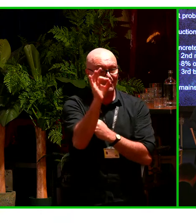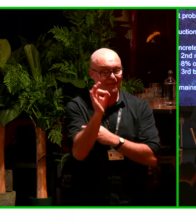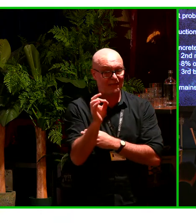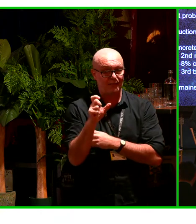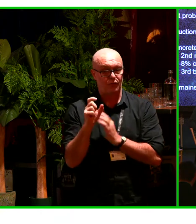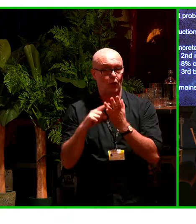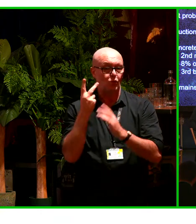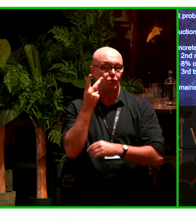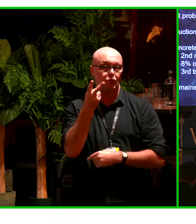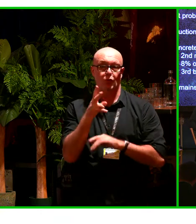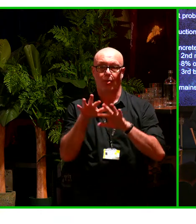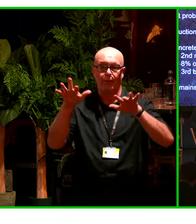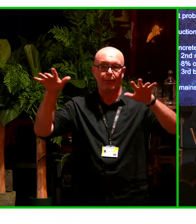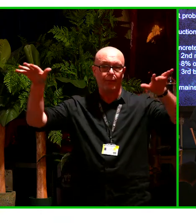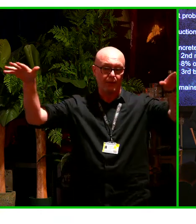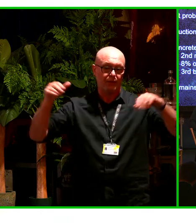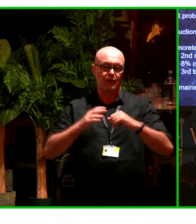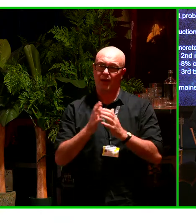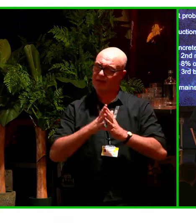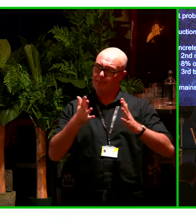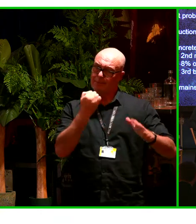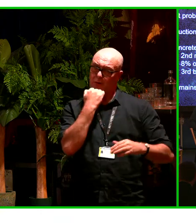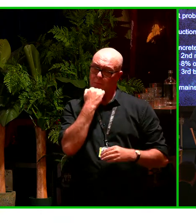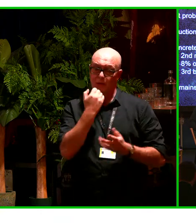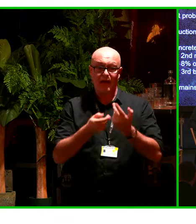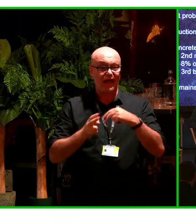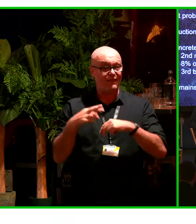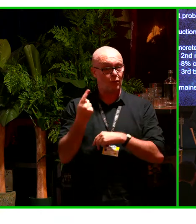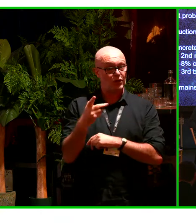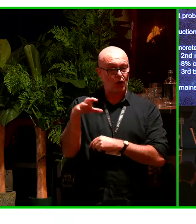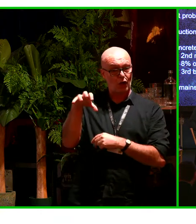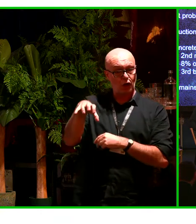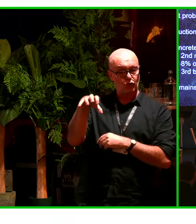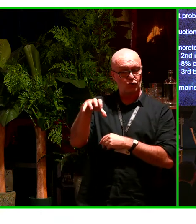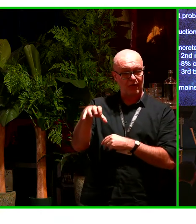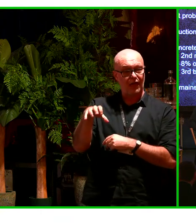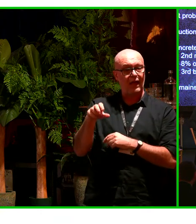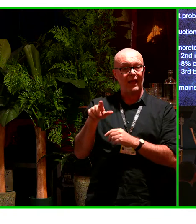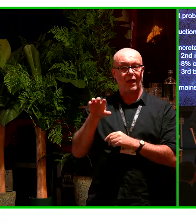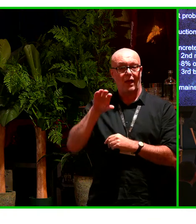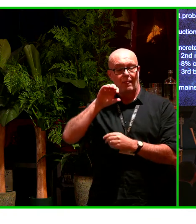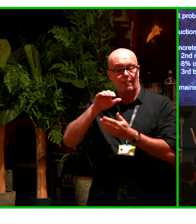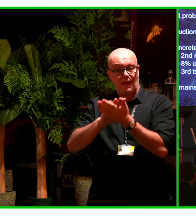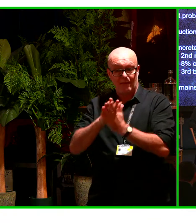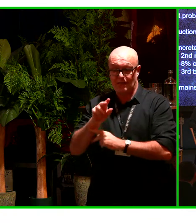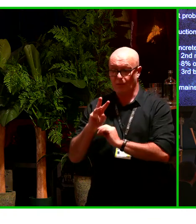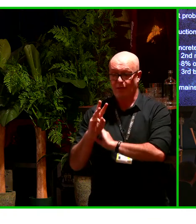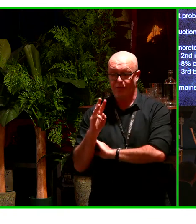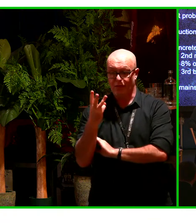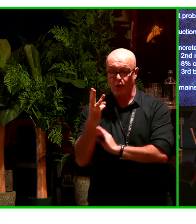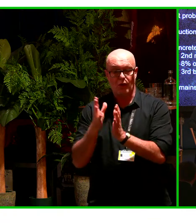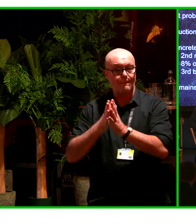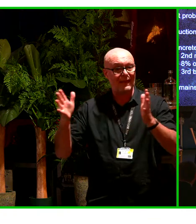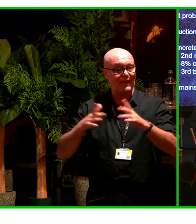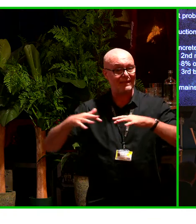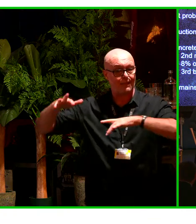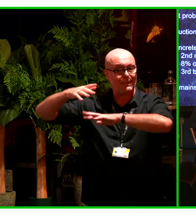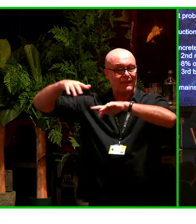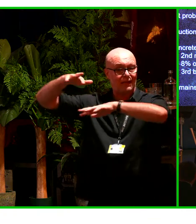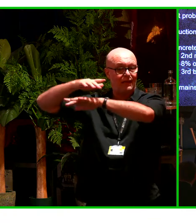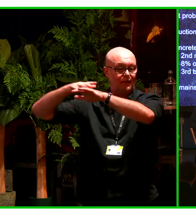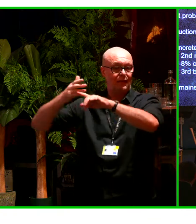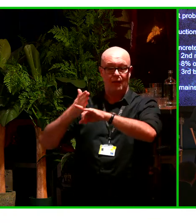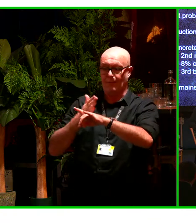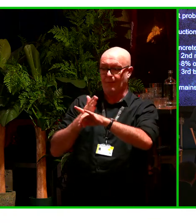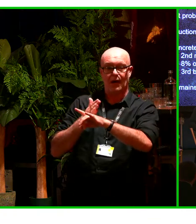a huge figure. If it was a country, it would be the third biggest emitter behind the United States and China. So some food for thought